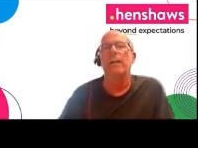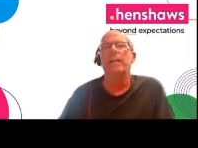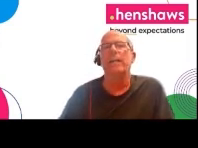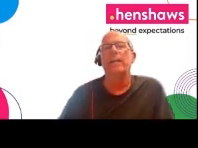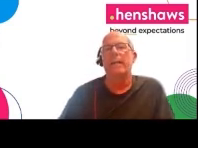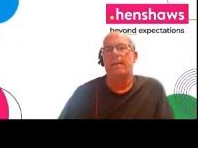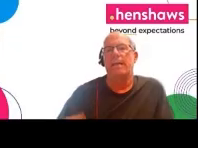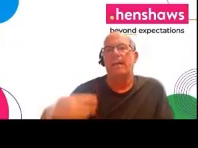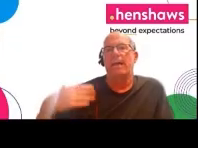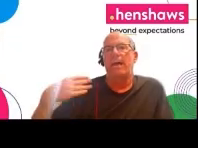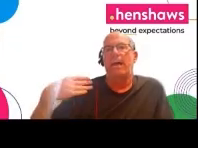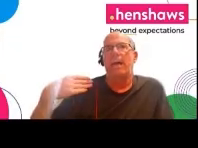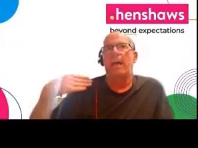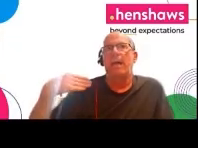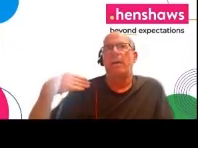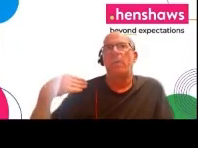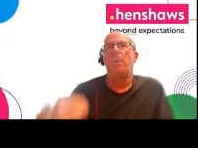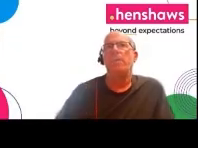Okay,